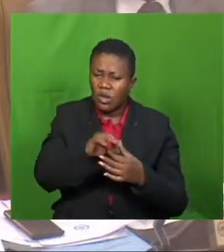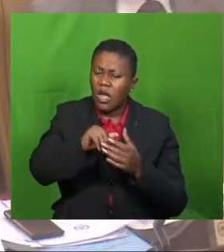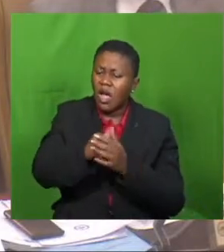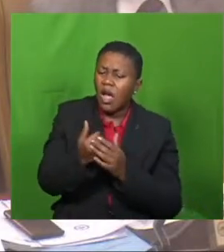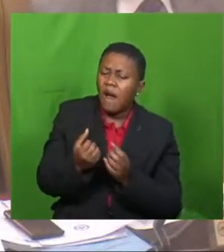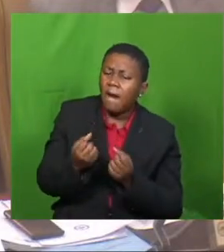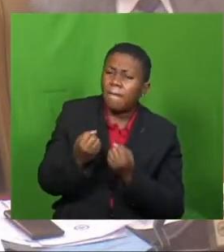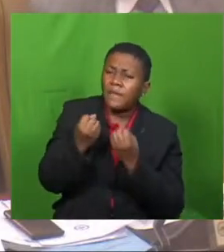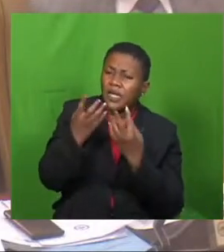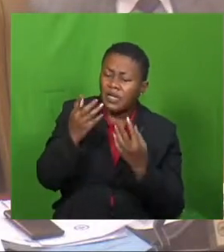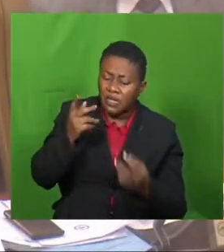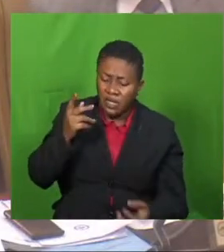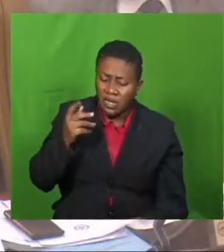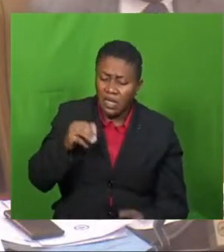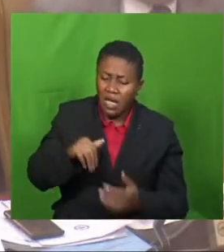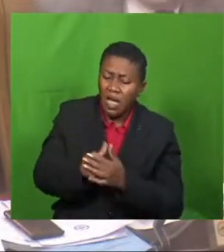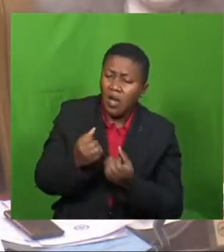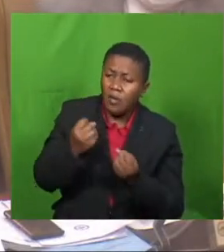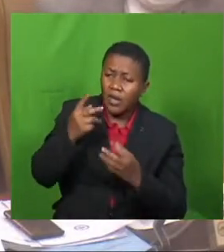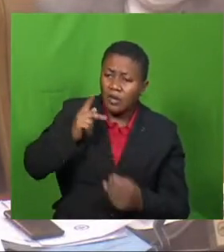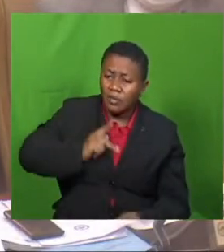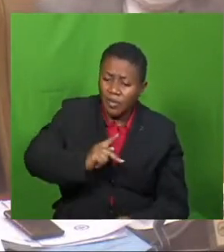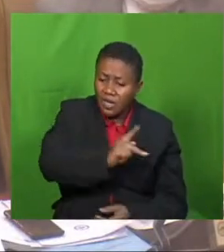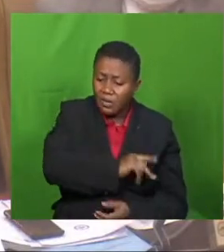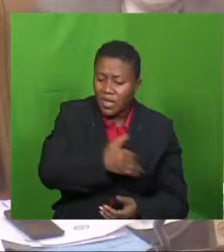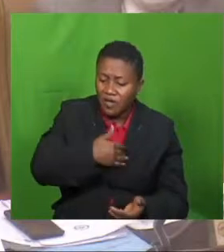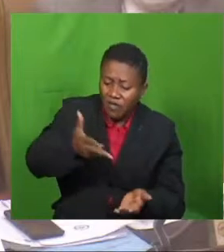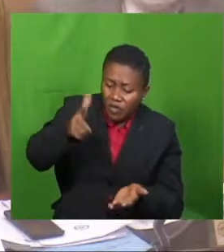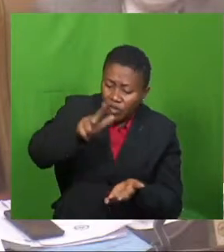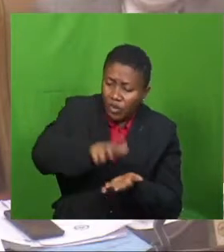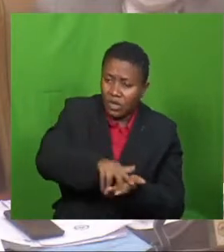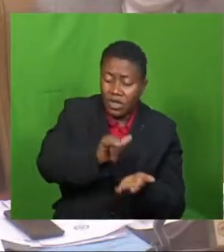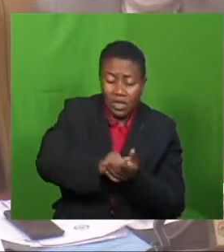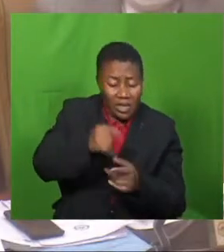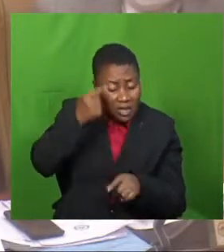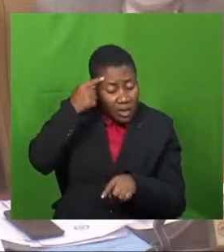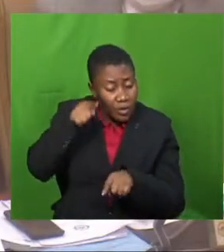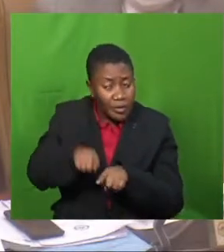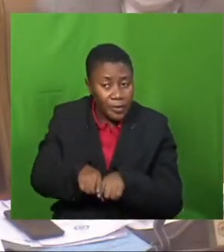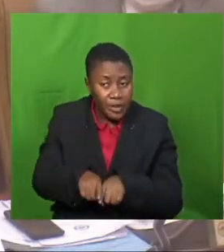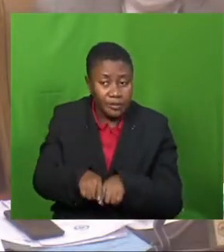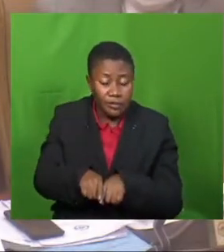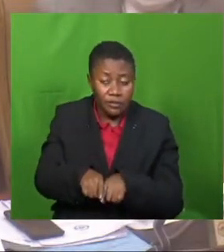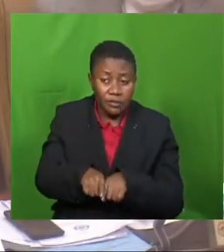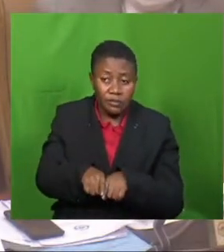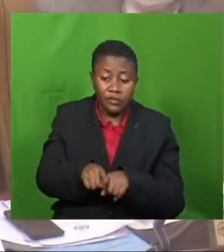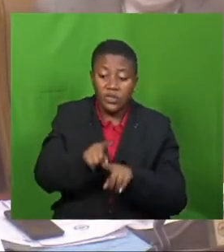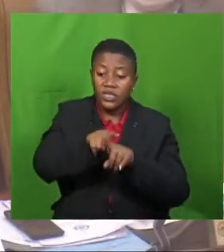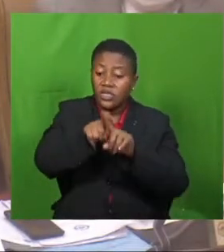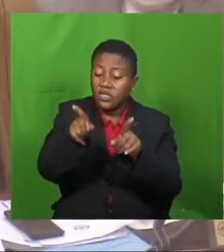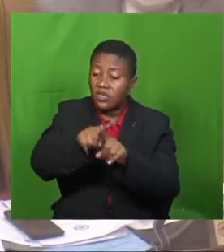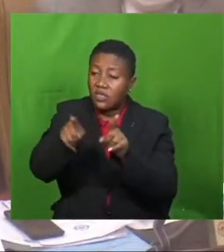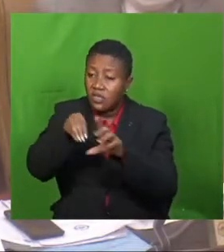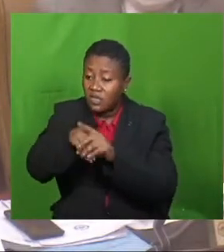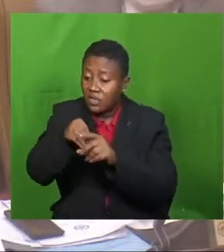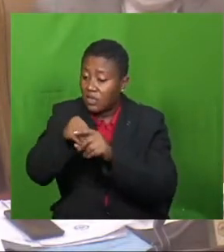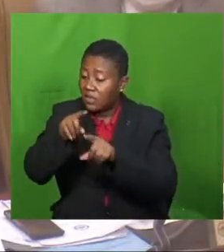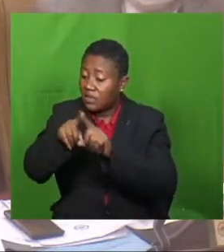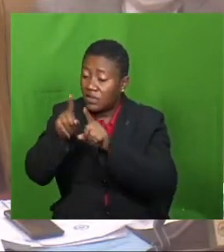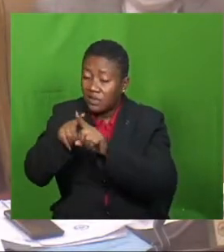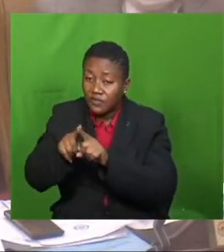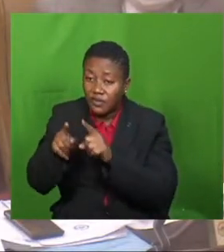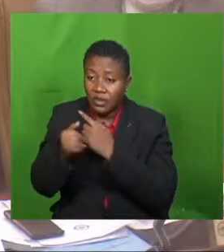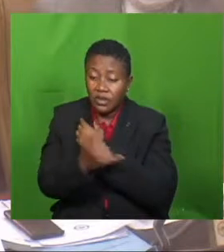of the parliaments have ratified the agreement? Maybe, Mr. Speaker, it may differ from country to country. For our purposes,